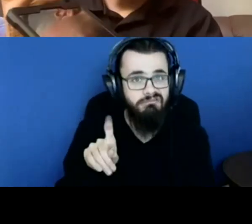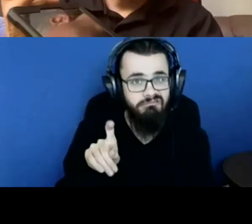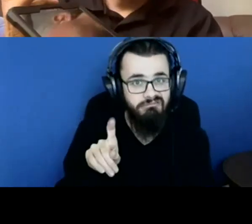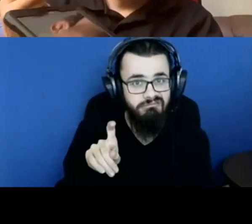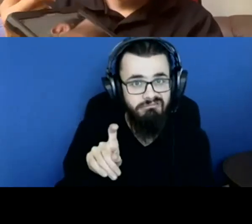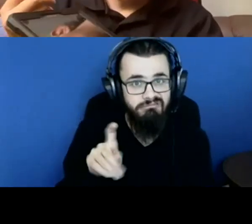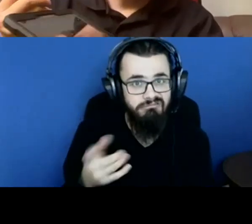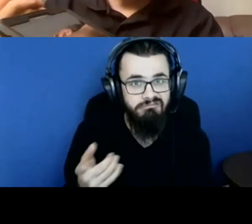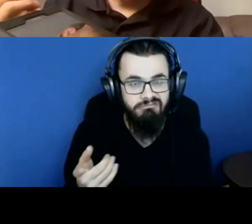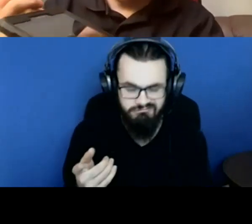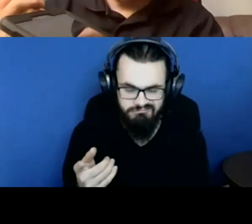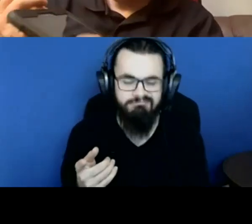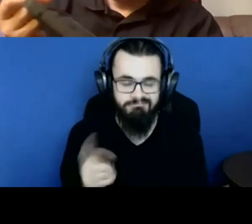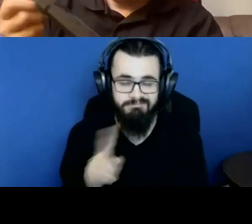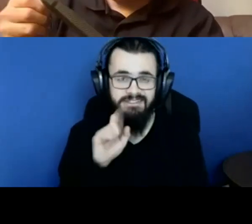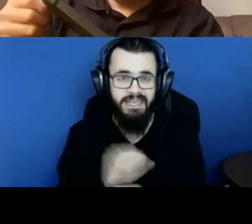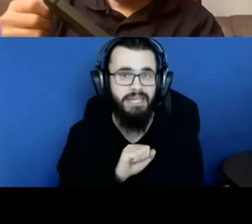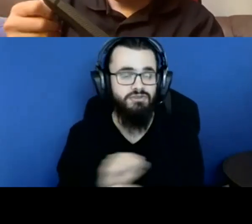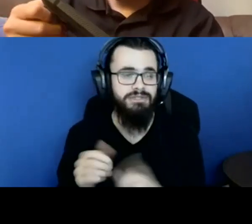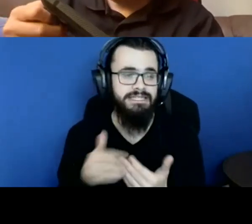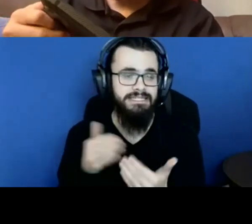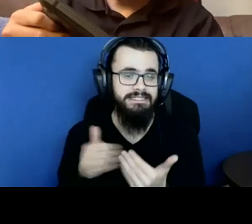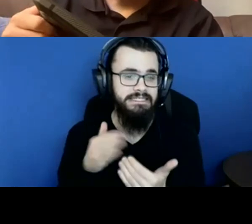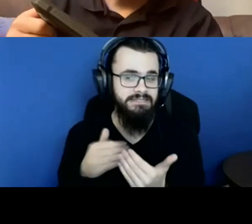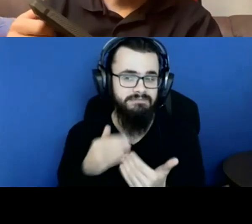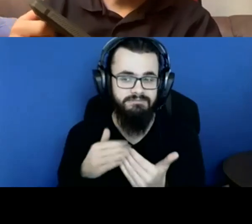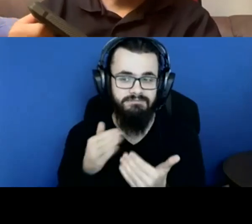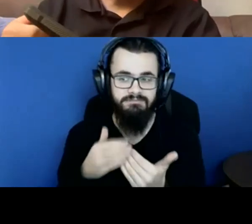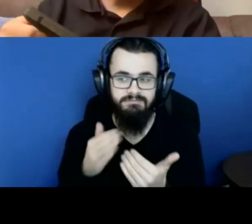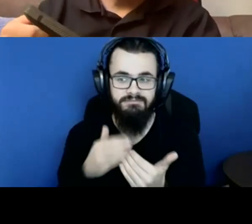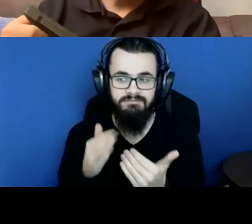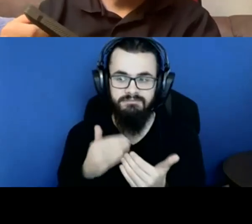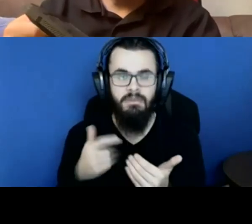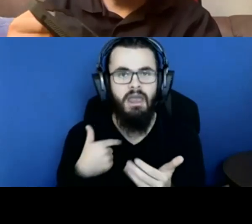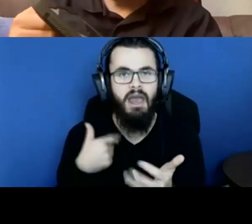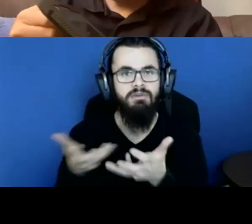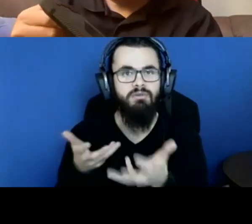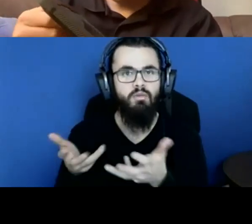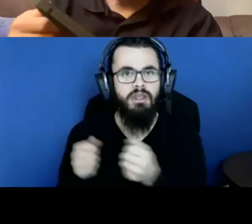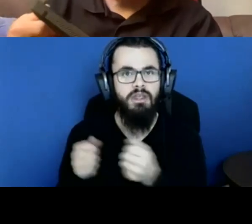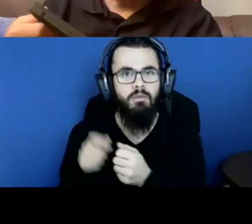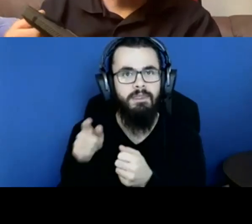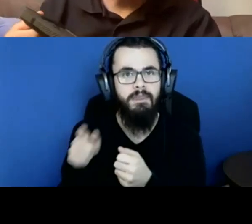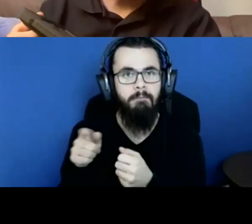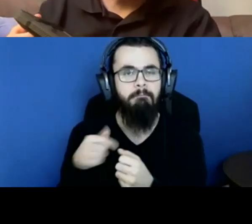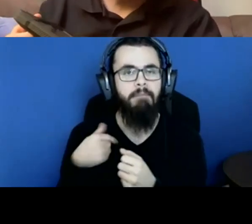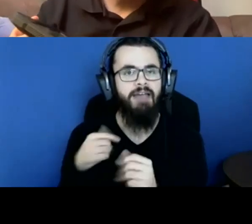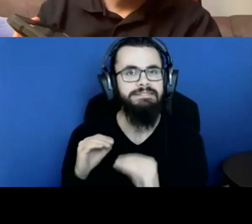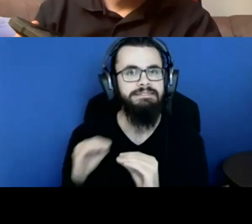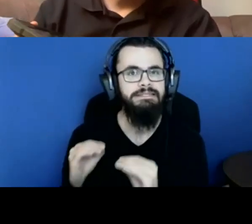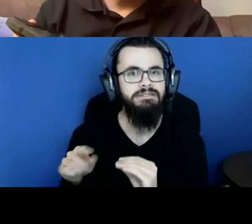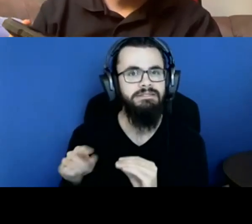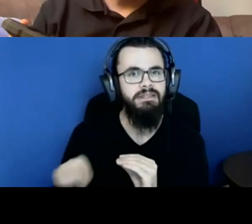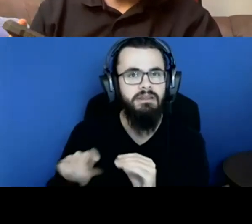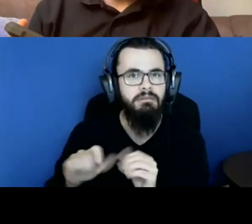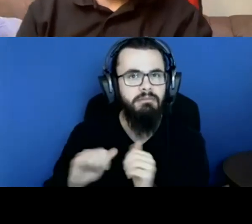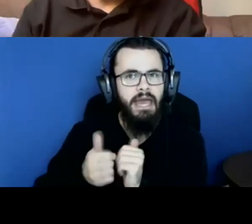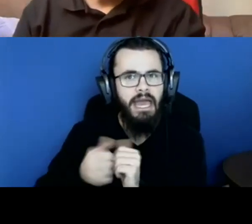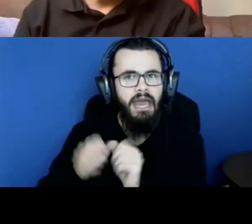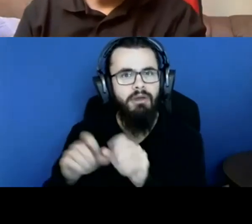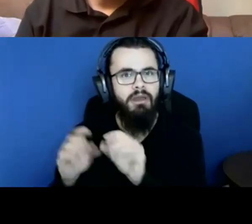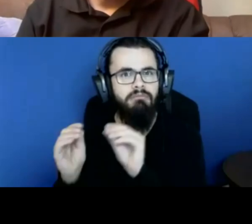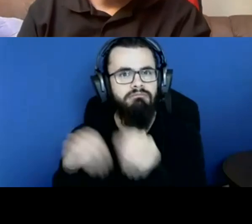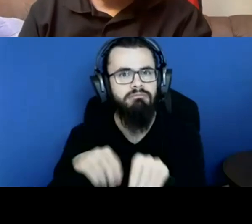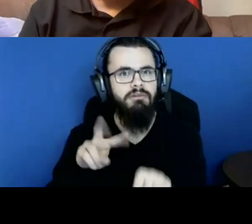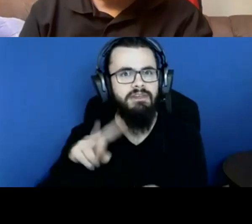easy. So therefore, I've been working with them and teaching them how it can be done for